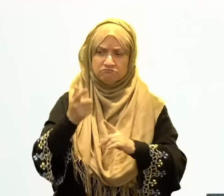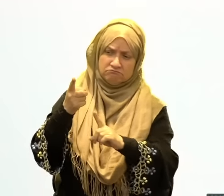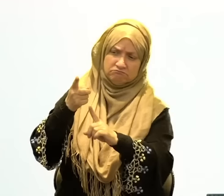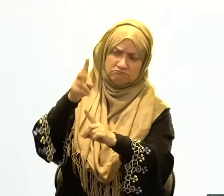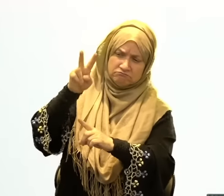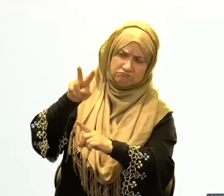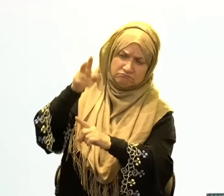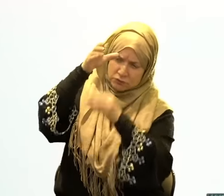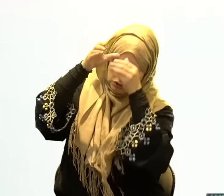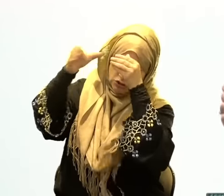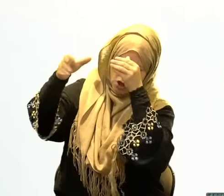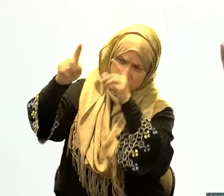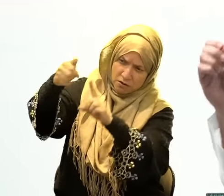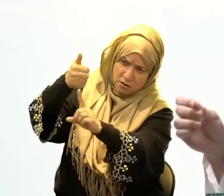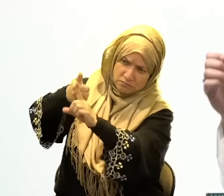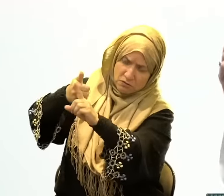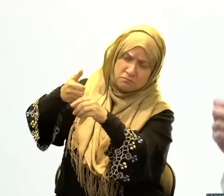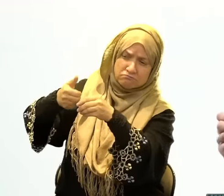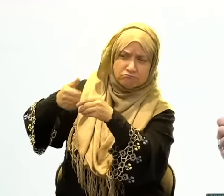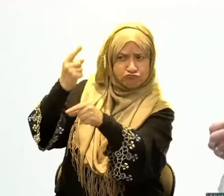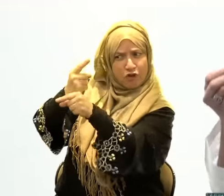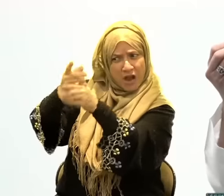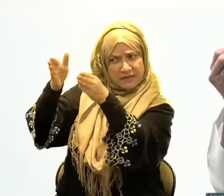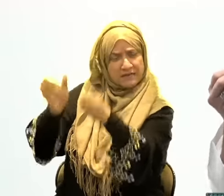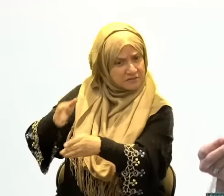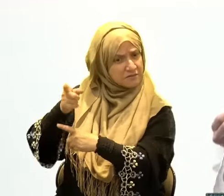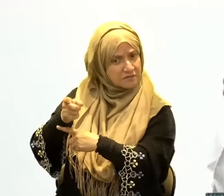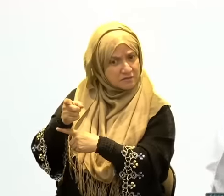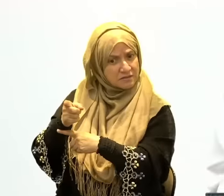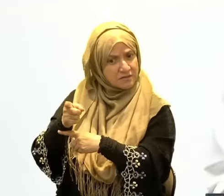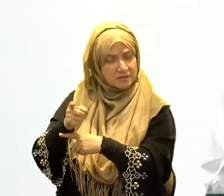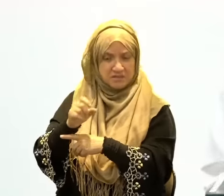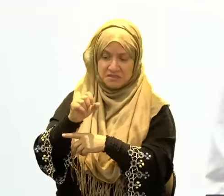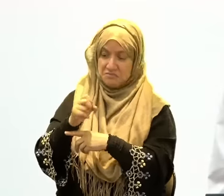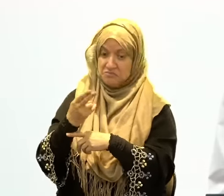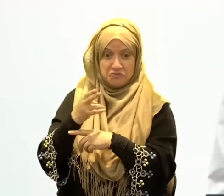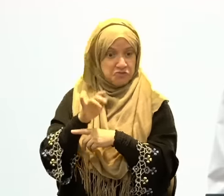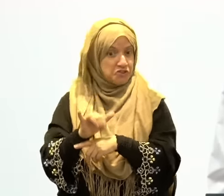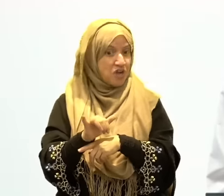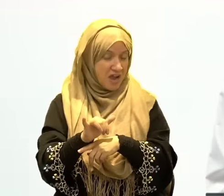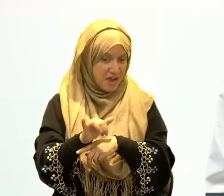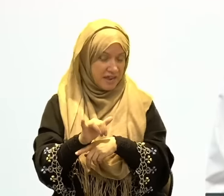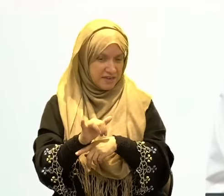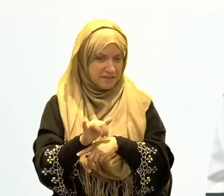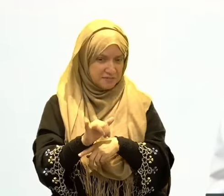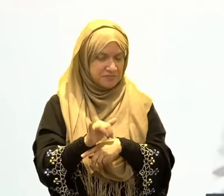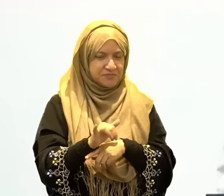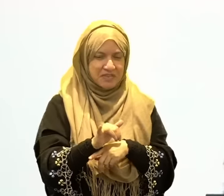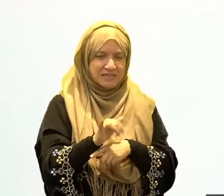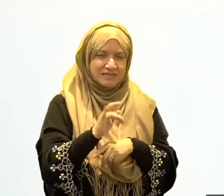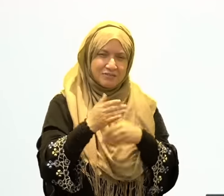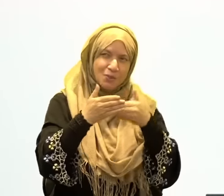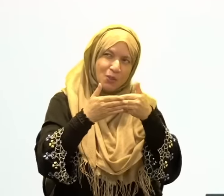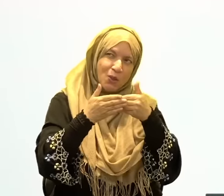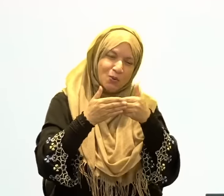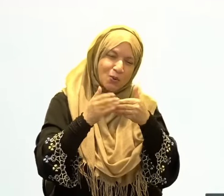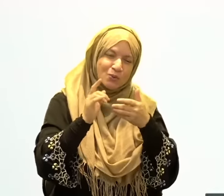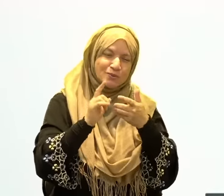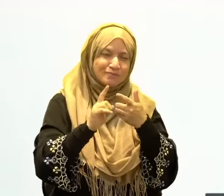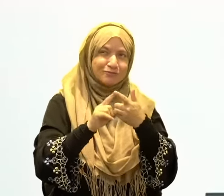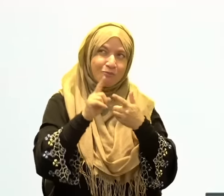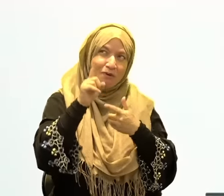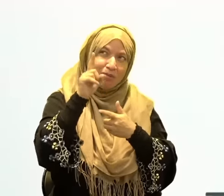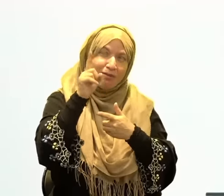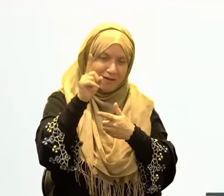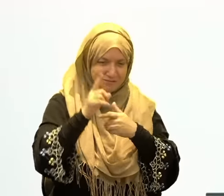alone that you wouldn't even do in the sight of a stranger? So don't reduce Allah to the lowest of your observers. Al-Hafidh